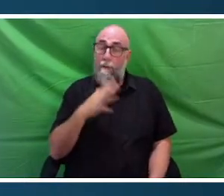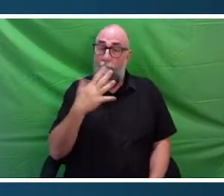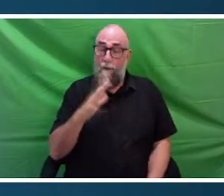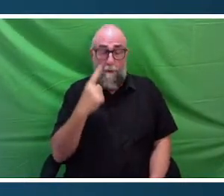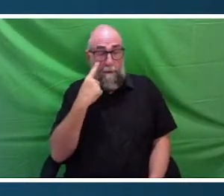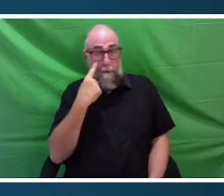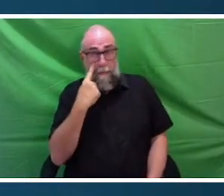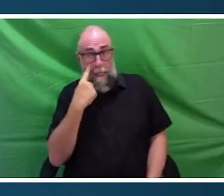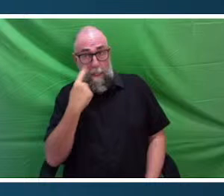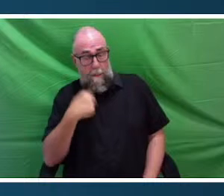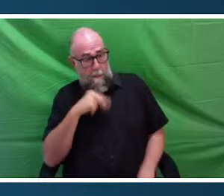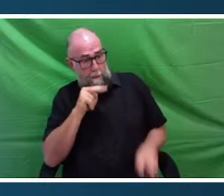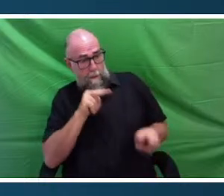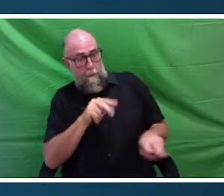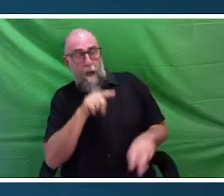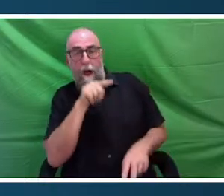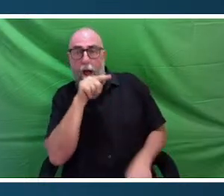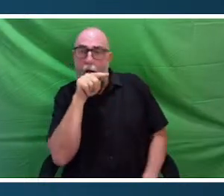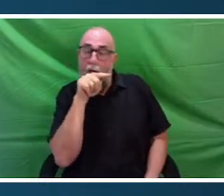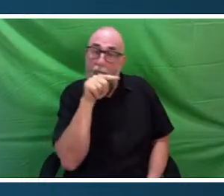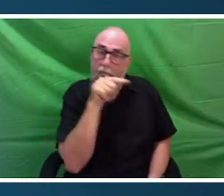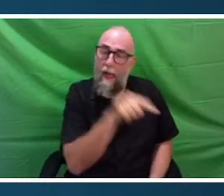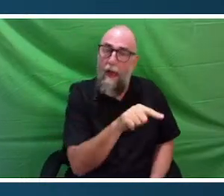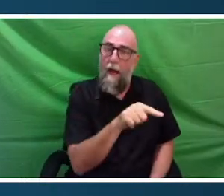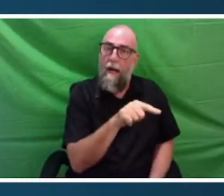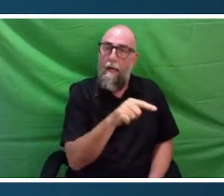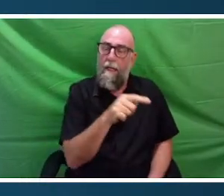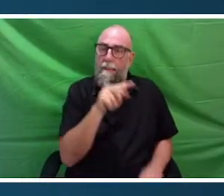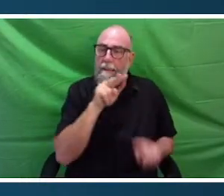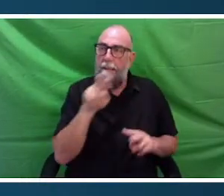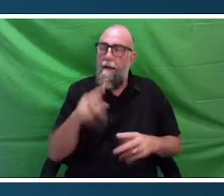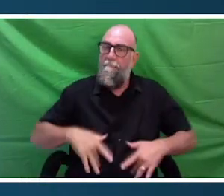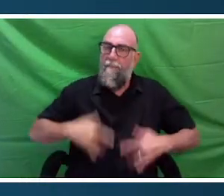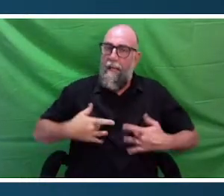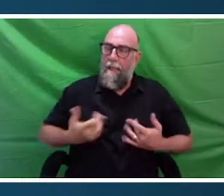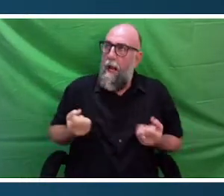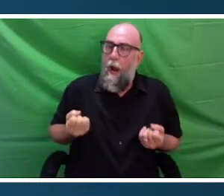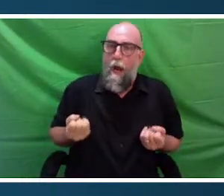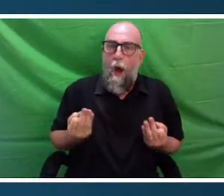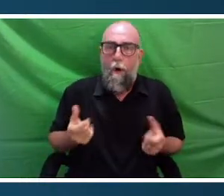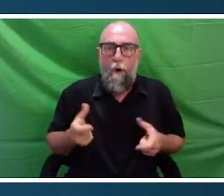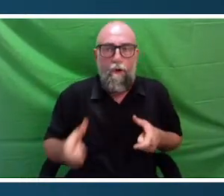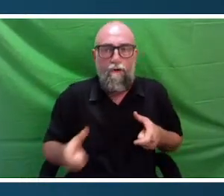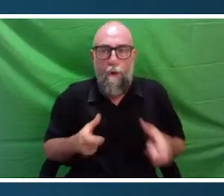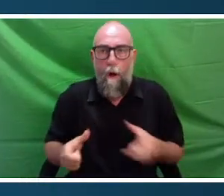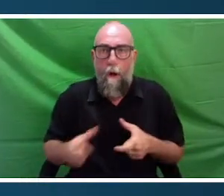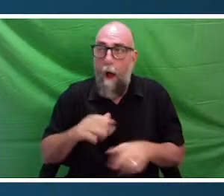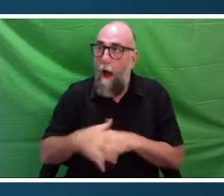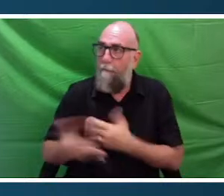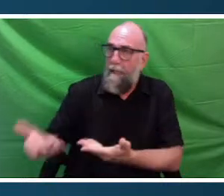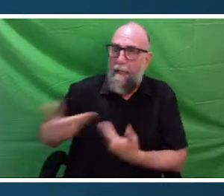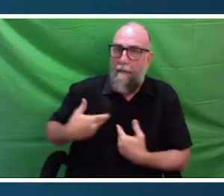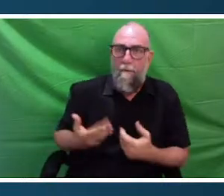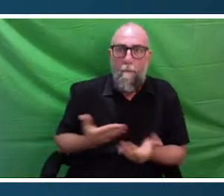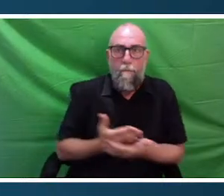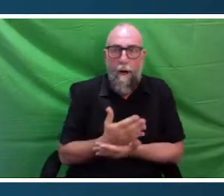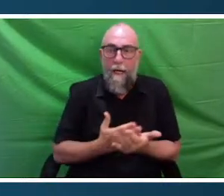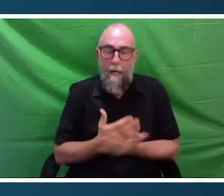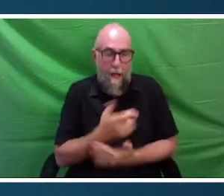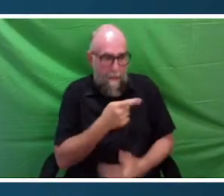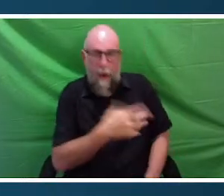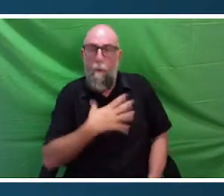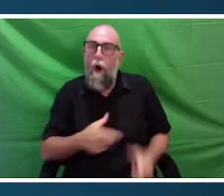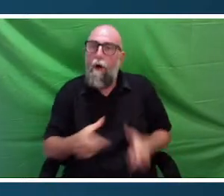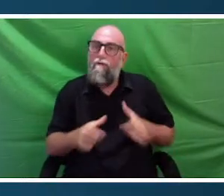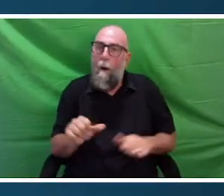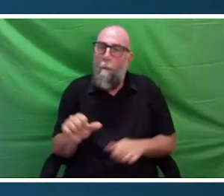a dependency and a profound lack of control over one's lives among these men. It goes without